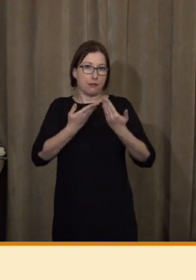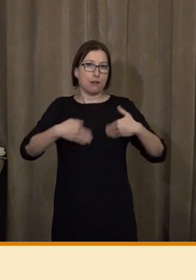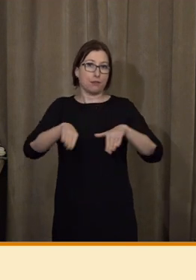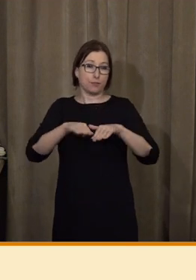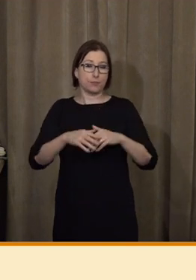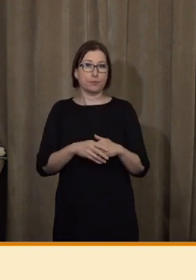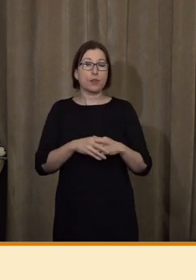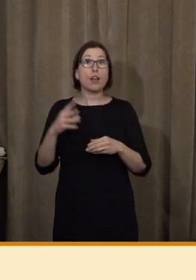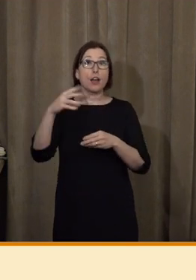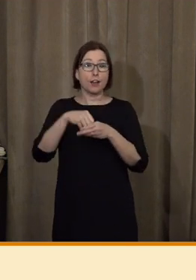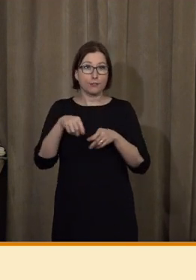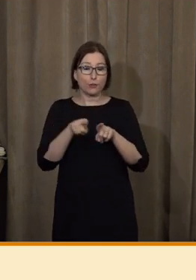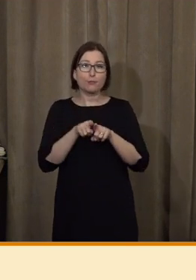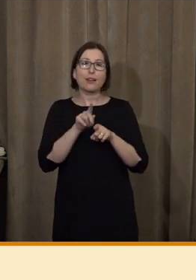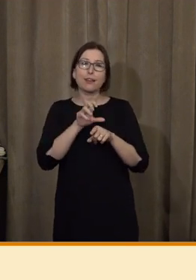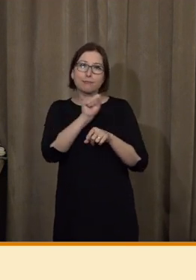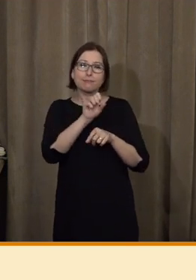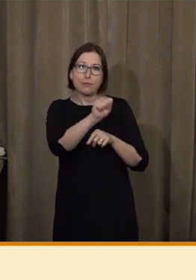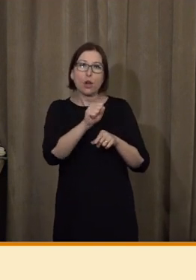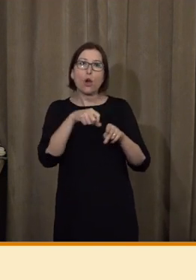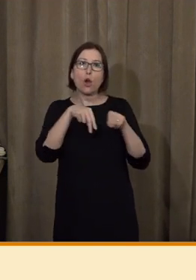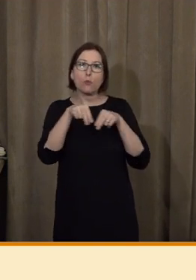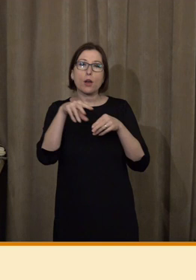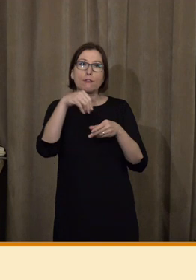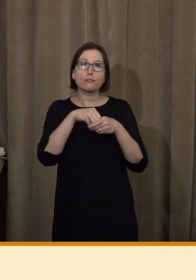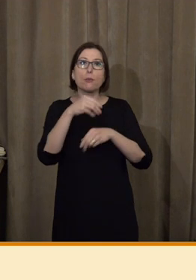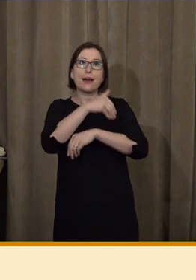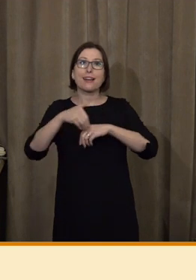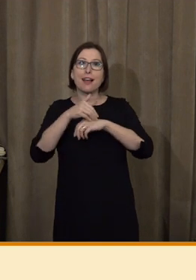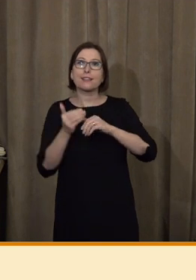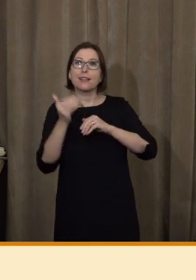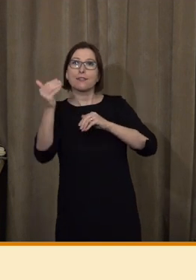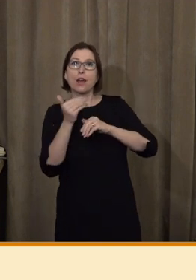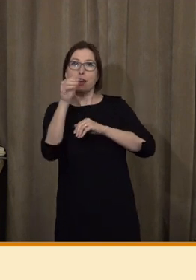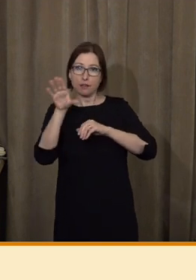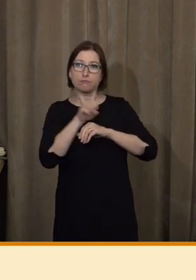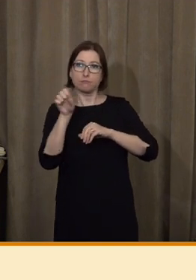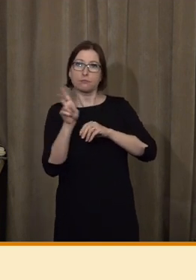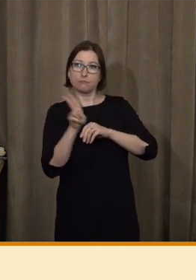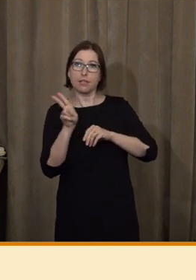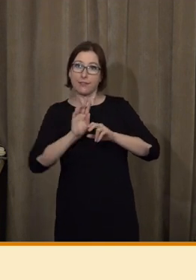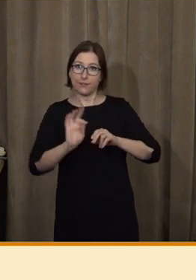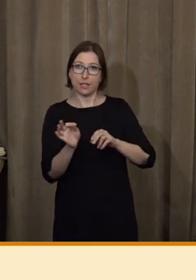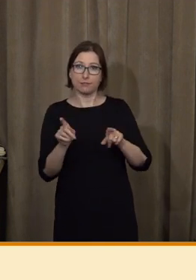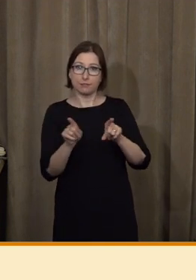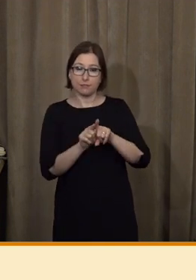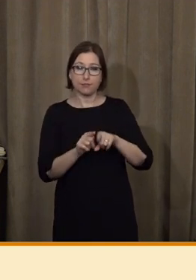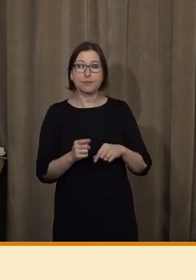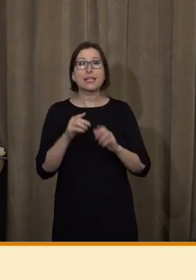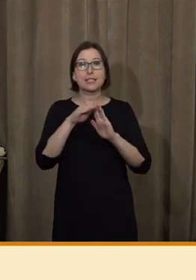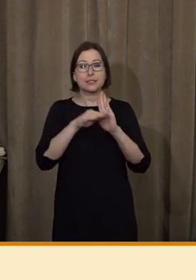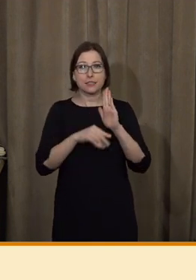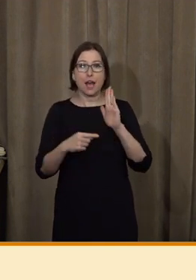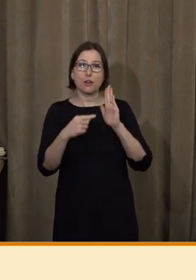The country in China is the one Eisenhower The current attack on the